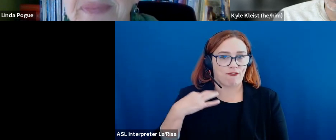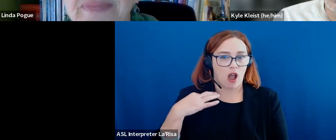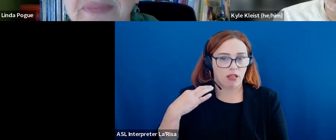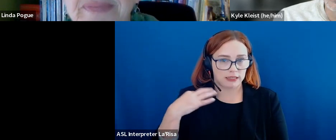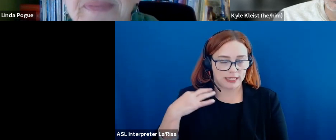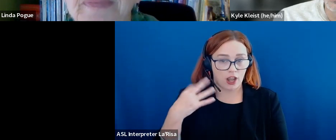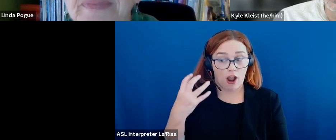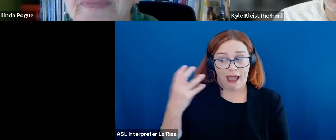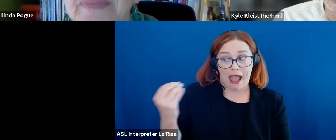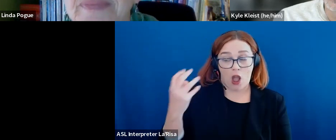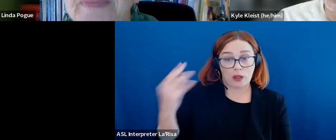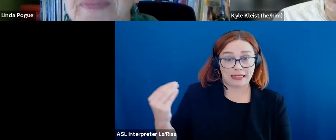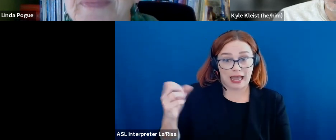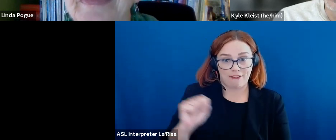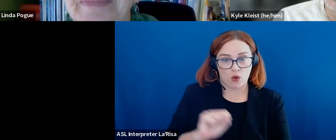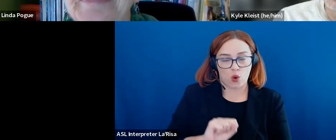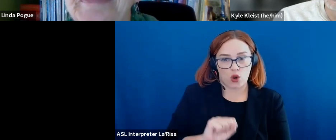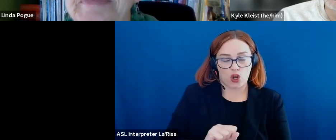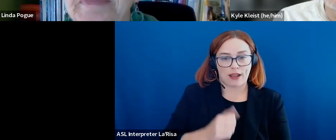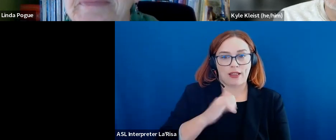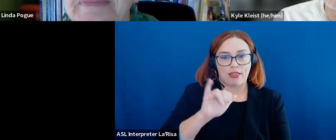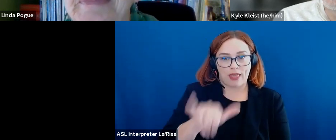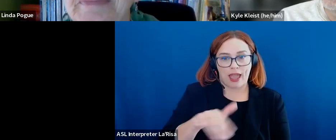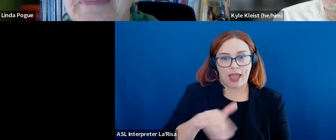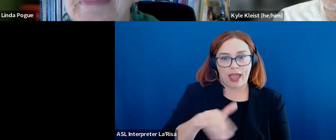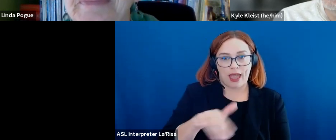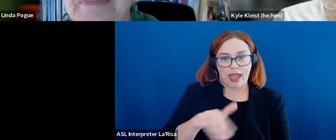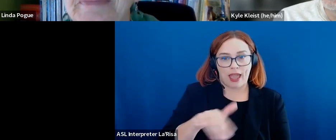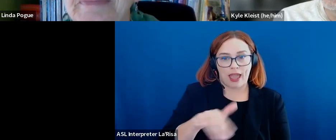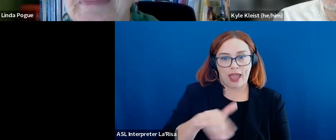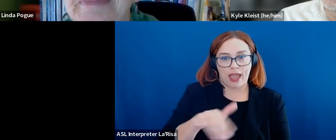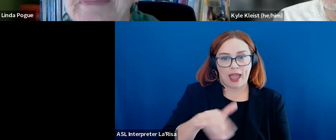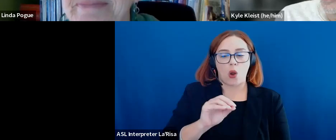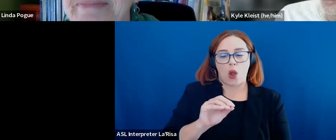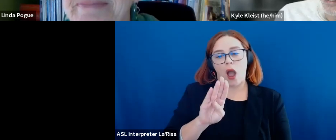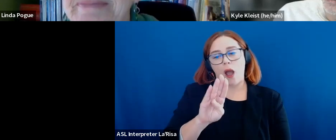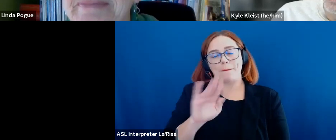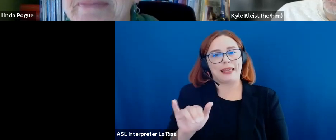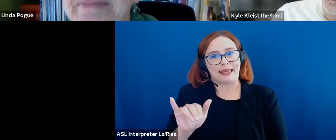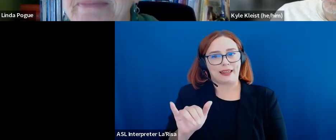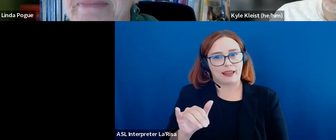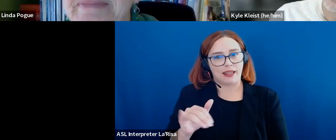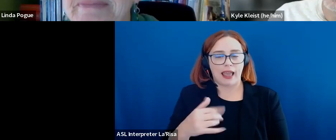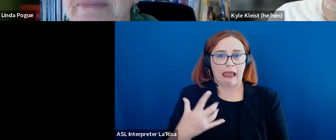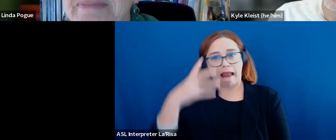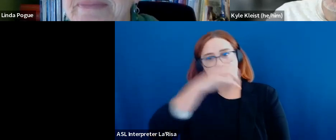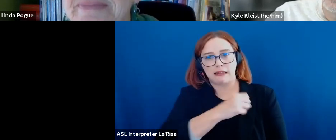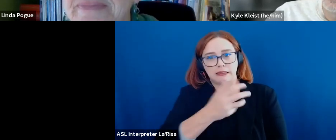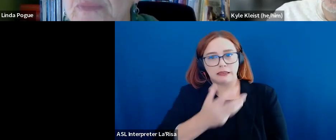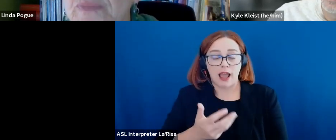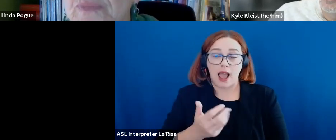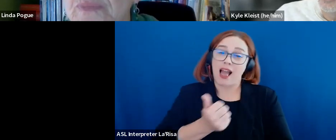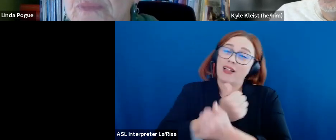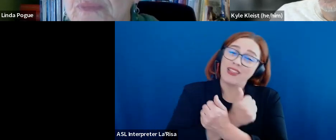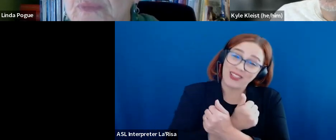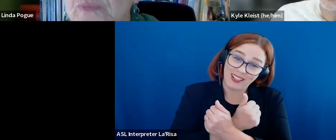outside of work. Like, just, that's my whole, you know, hobby life, I guess. And so I love it. And it